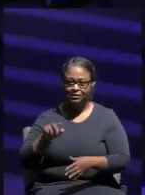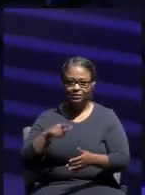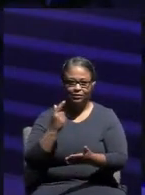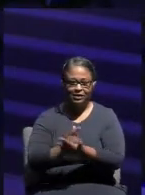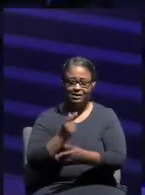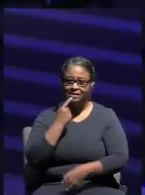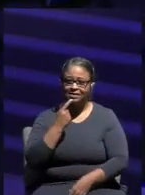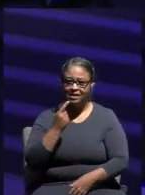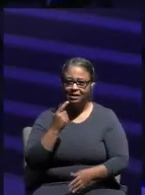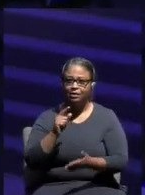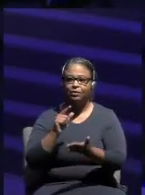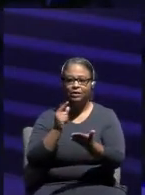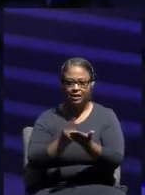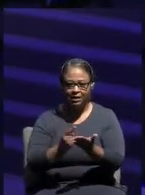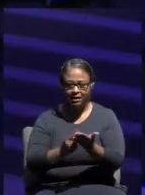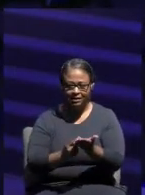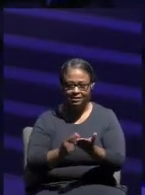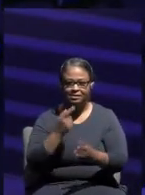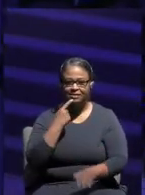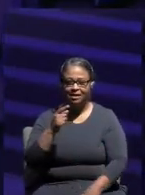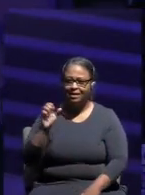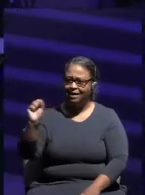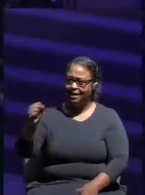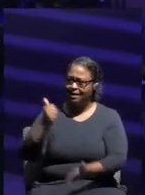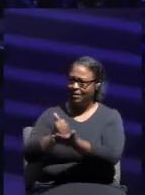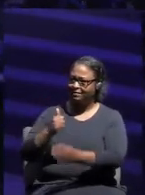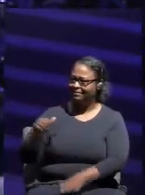Amen. Amen. Say amen. Amen.